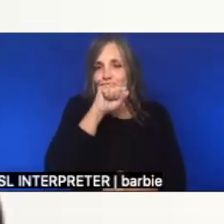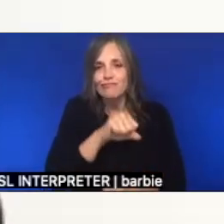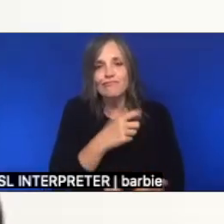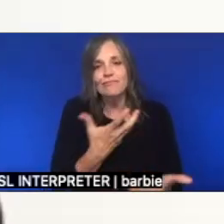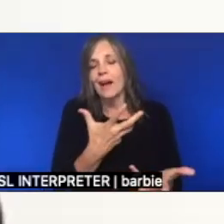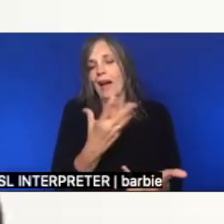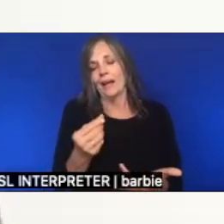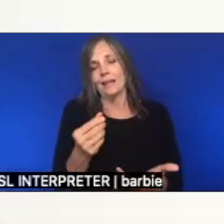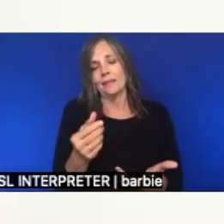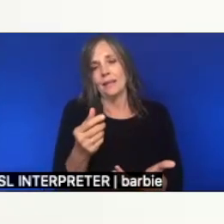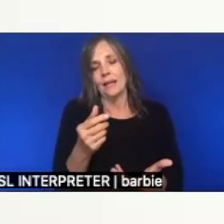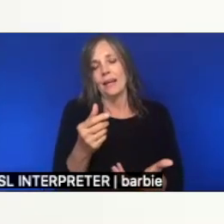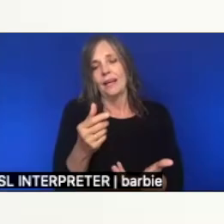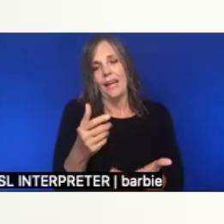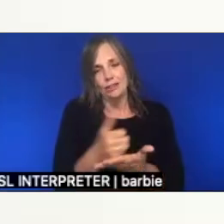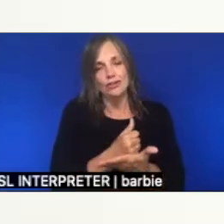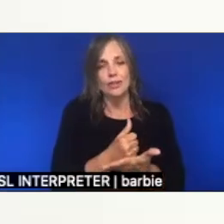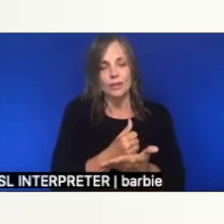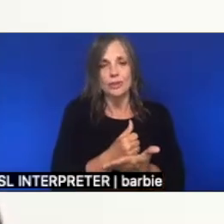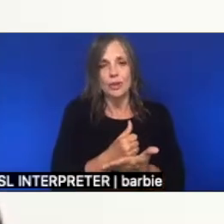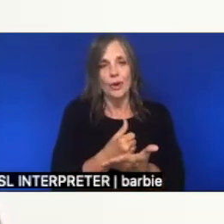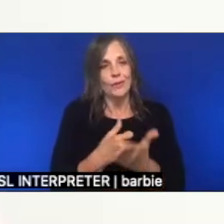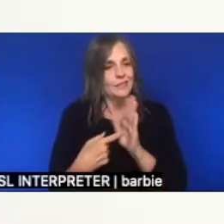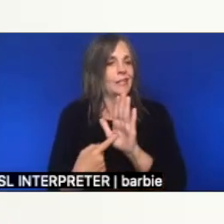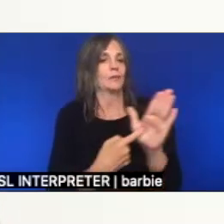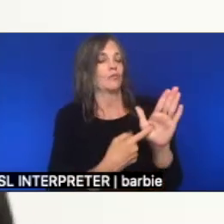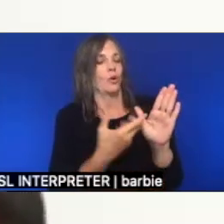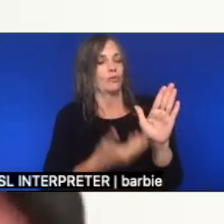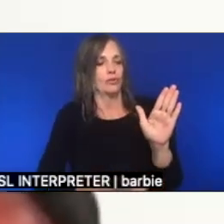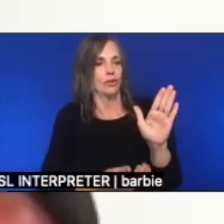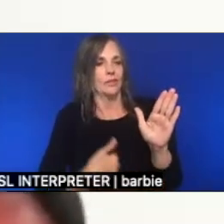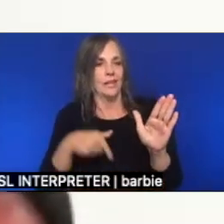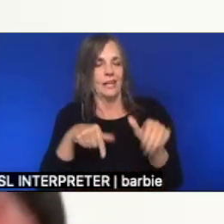deserves the exposure that it has in this Ally Talk.